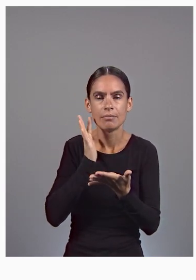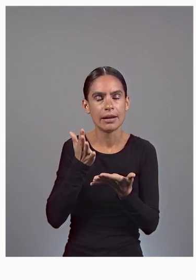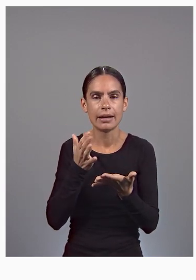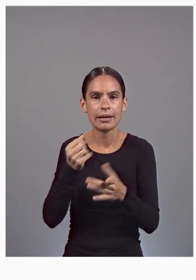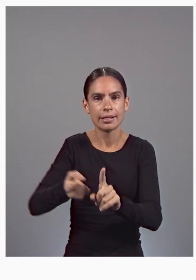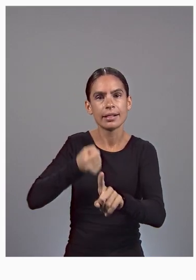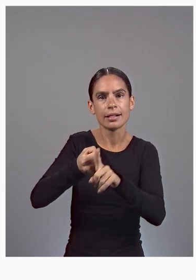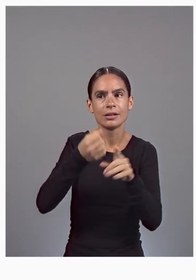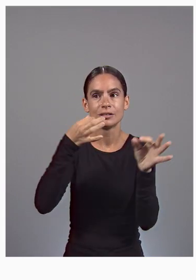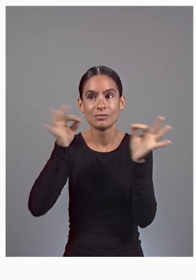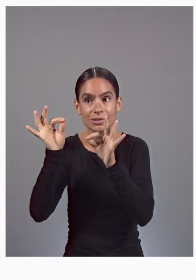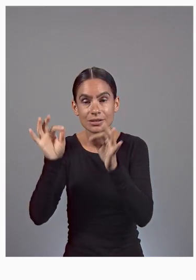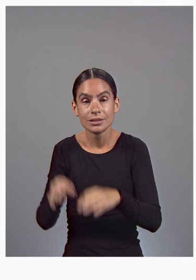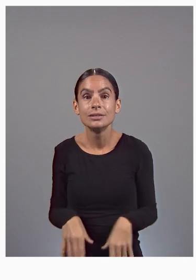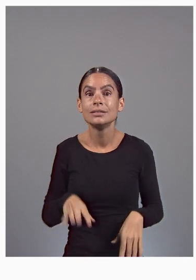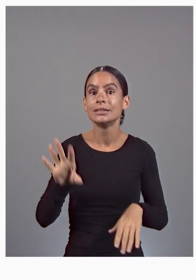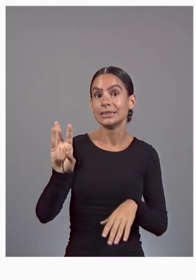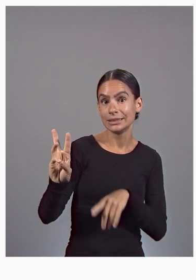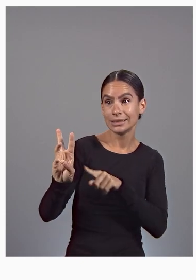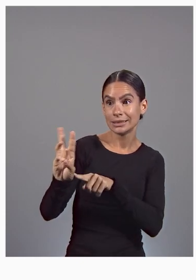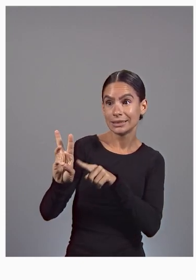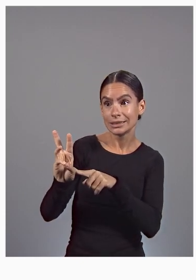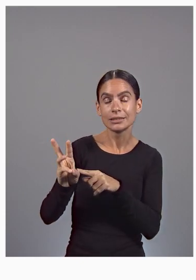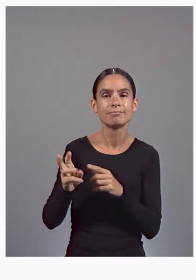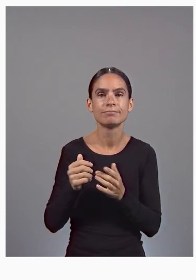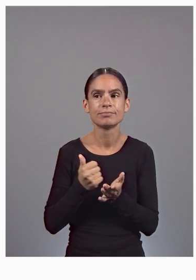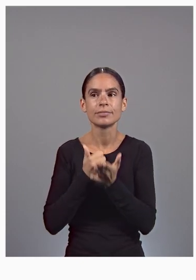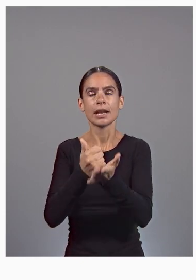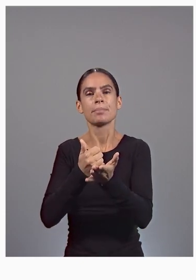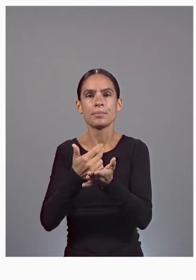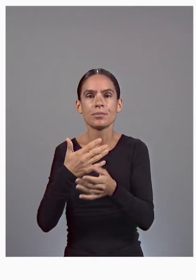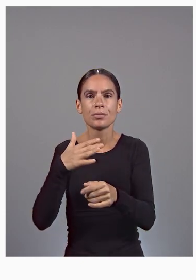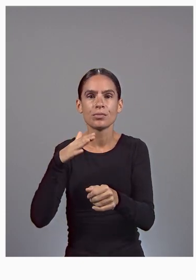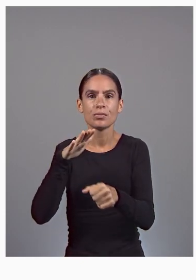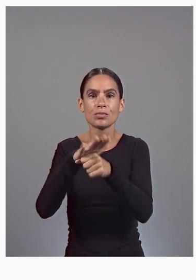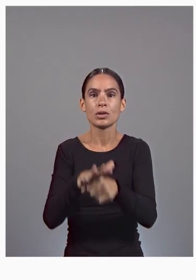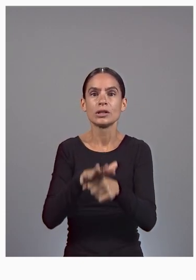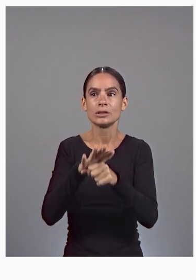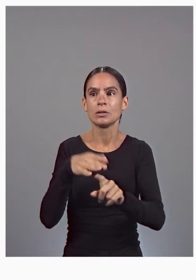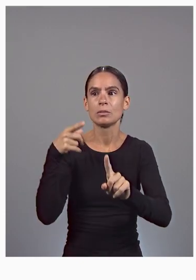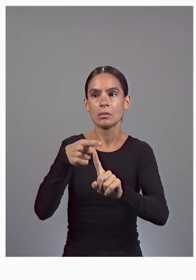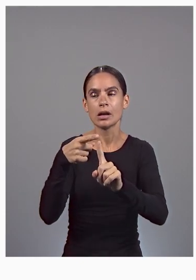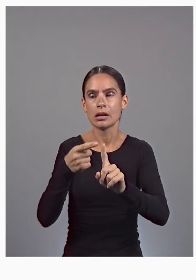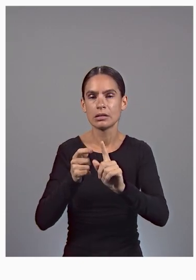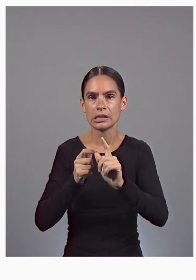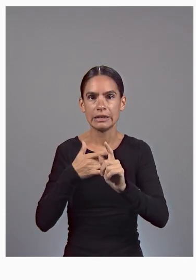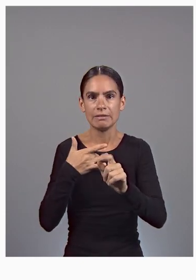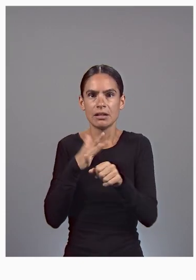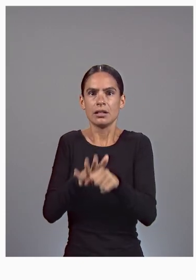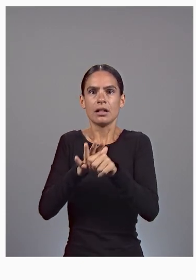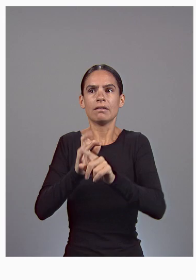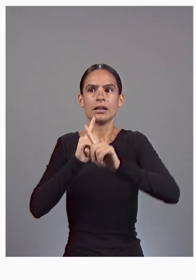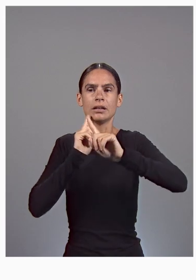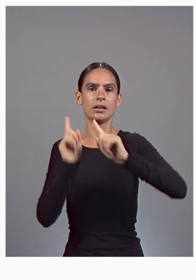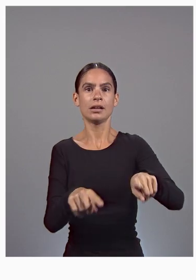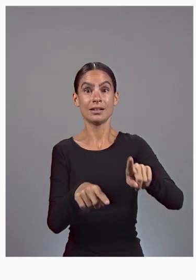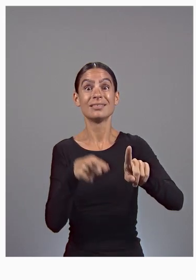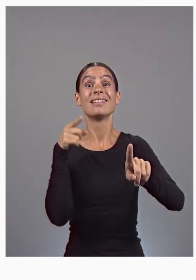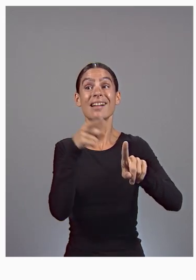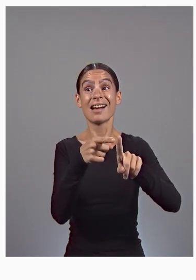from pressure points requiring a quick reaction from the users. This can add unnecessary pressure. Back to you,